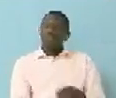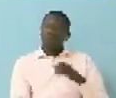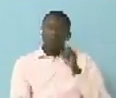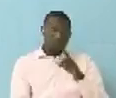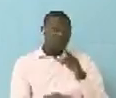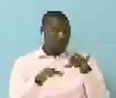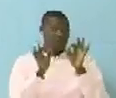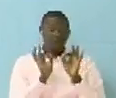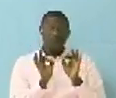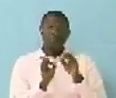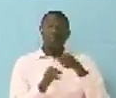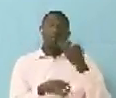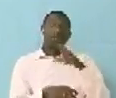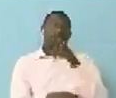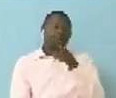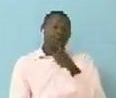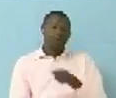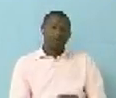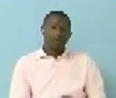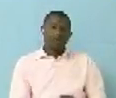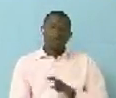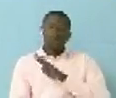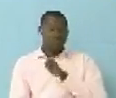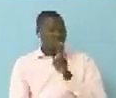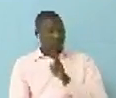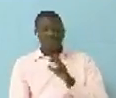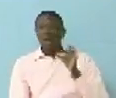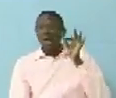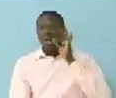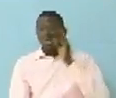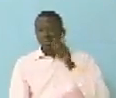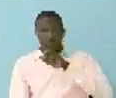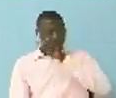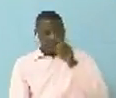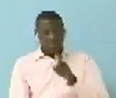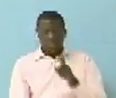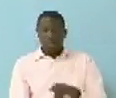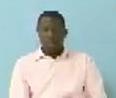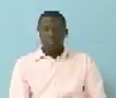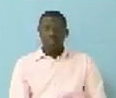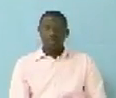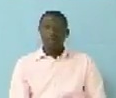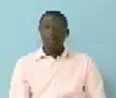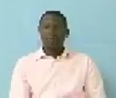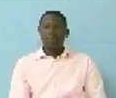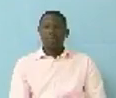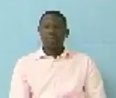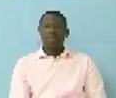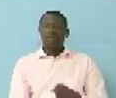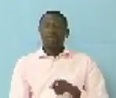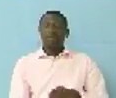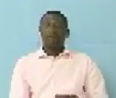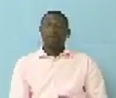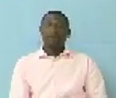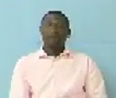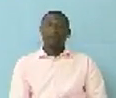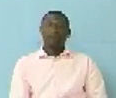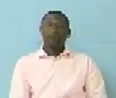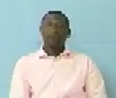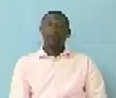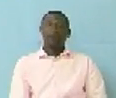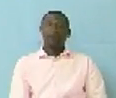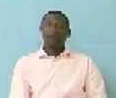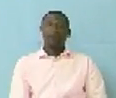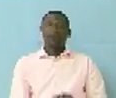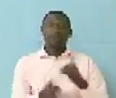from there. Answer the question. The question is answered. Take it from there. No. That I am afraid. Now we would